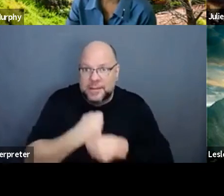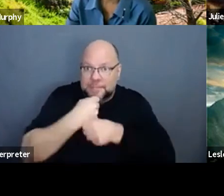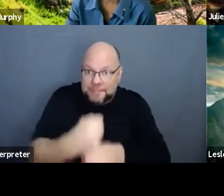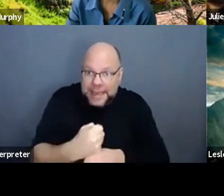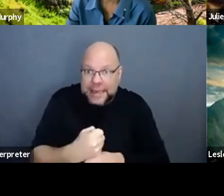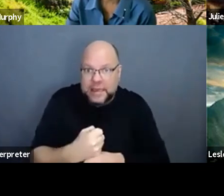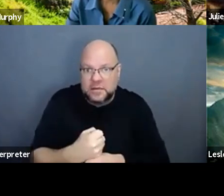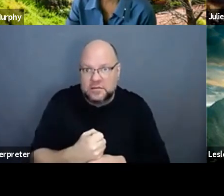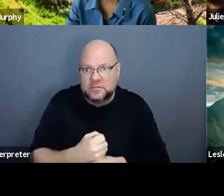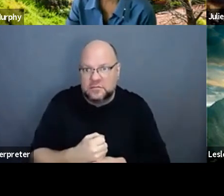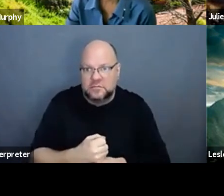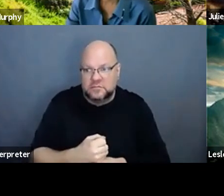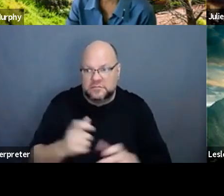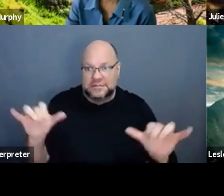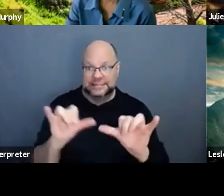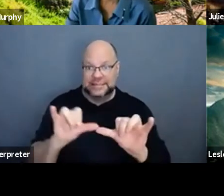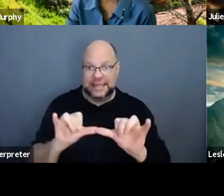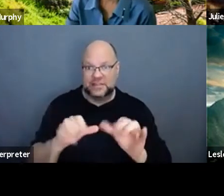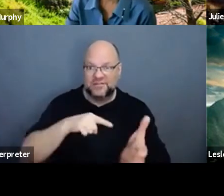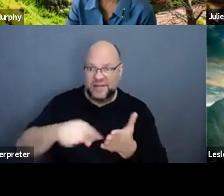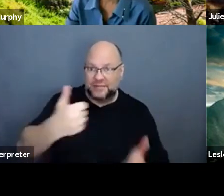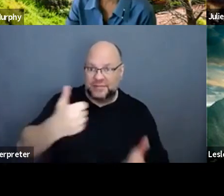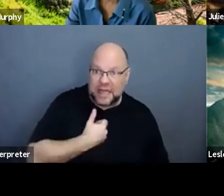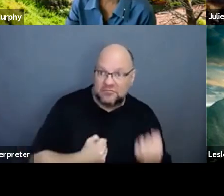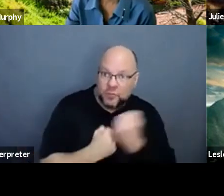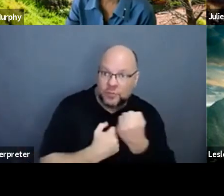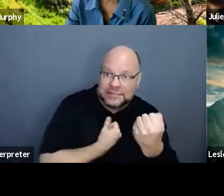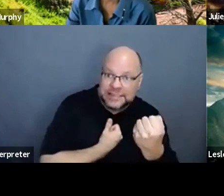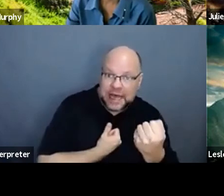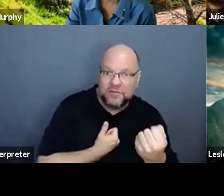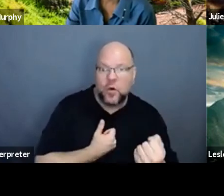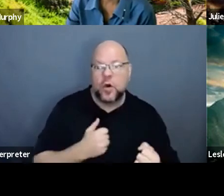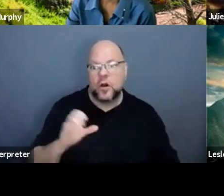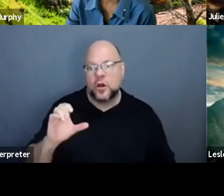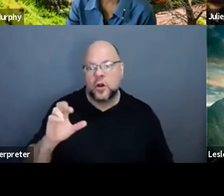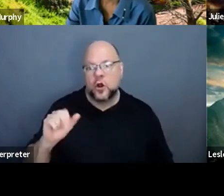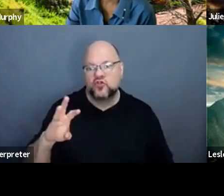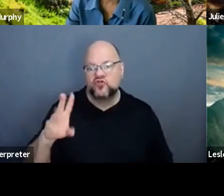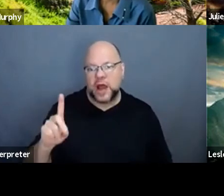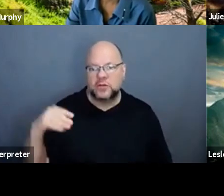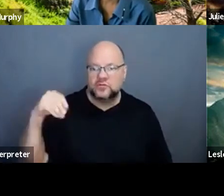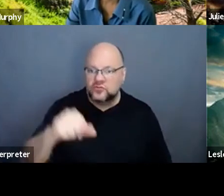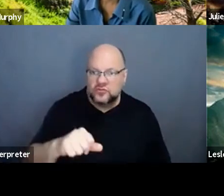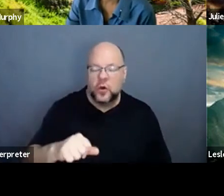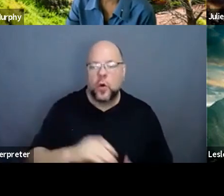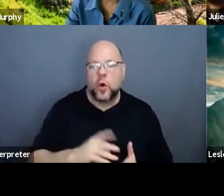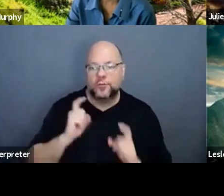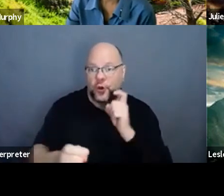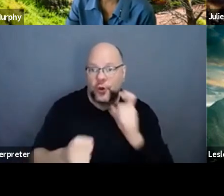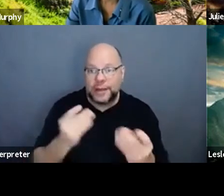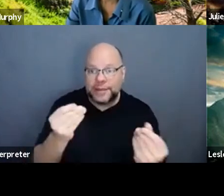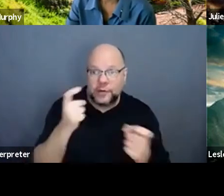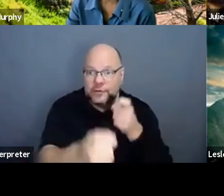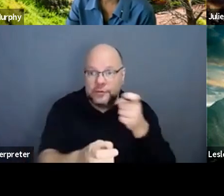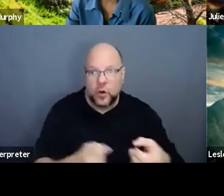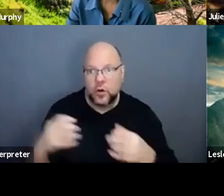the scale that you can either fund it on your own or get crowdsourcing or get donated materials or work and collaborate with